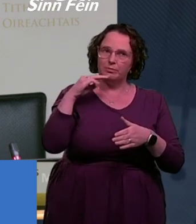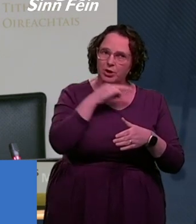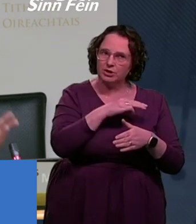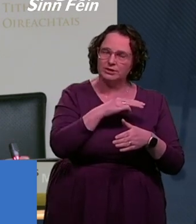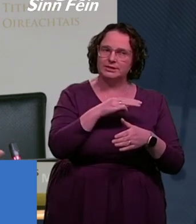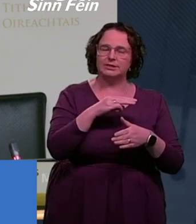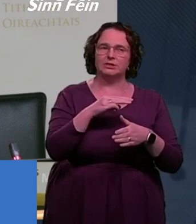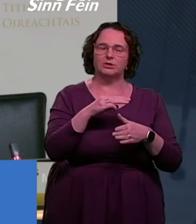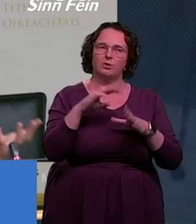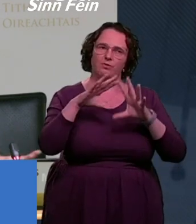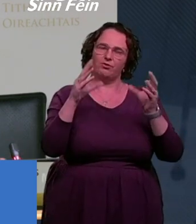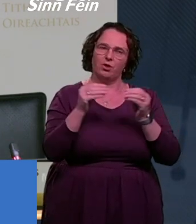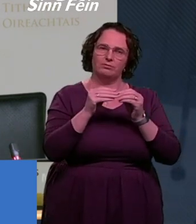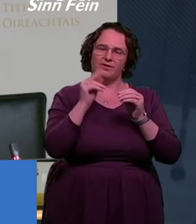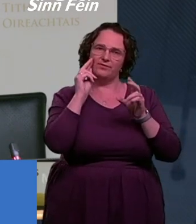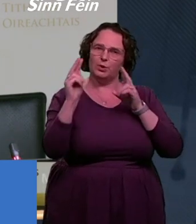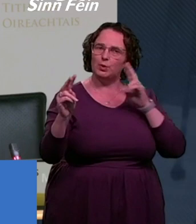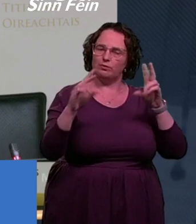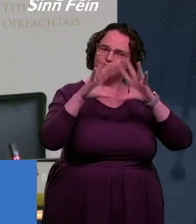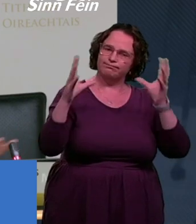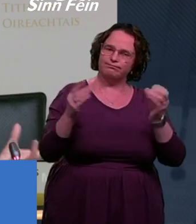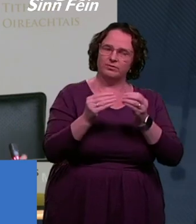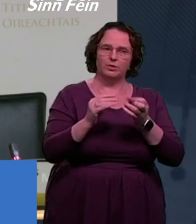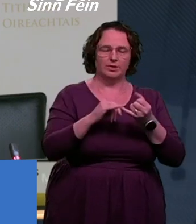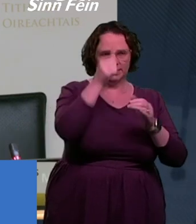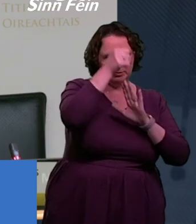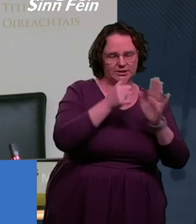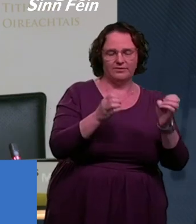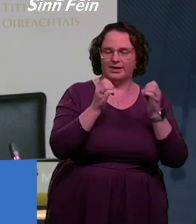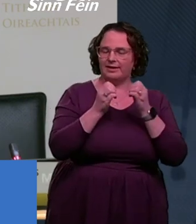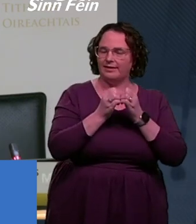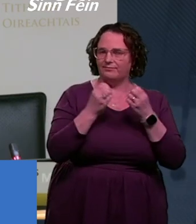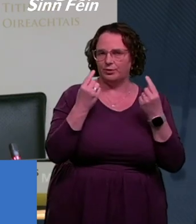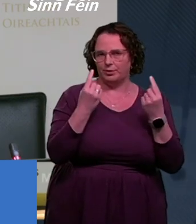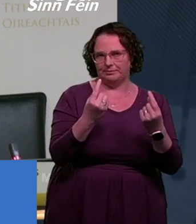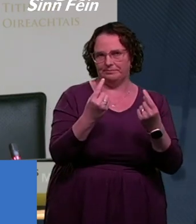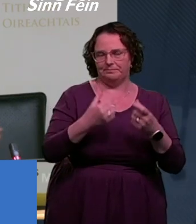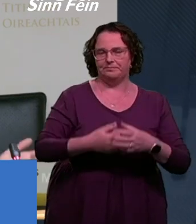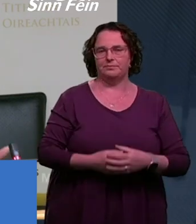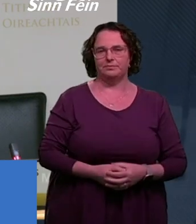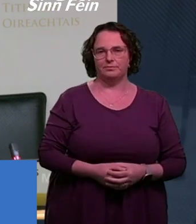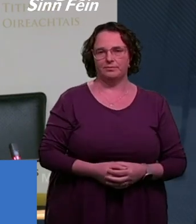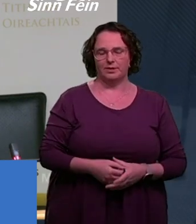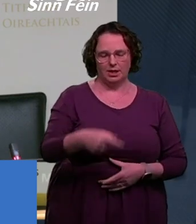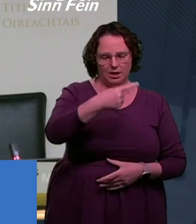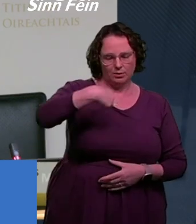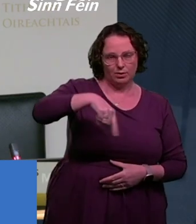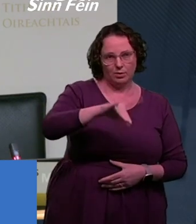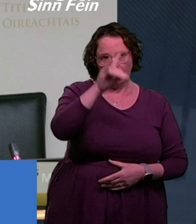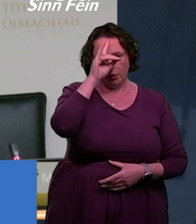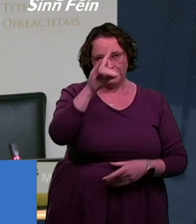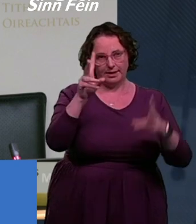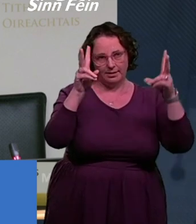a well-rounded view and maybe listen to the opinions and the experiences of everyone. And we're hoping that that's what the Experts